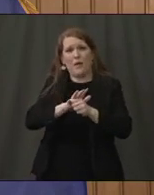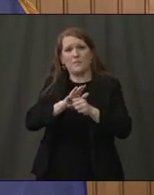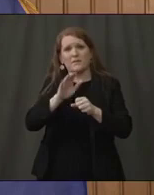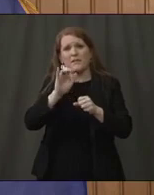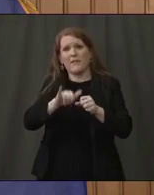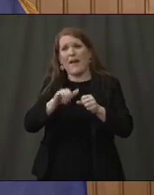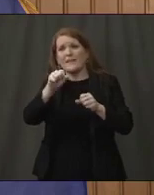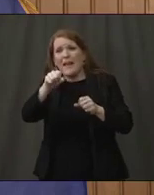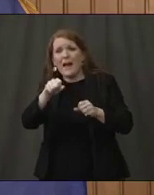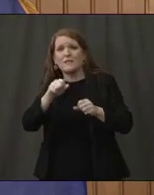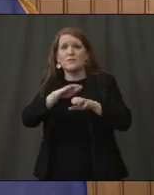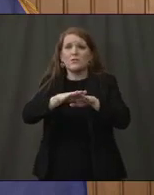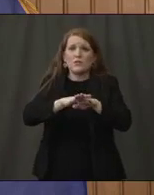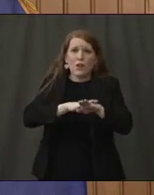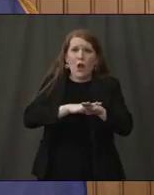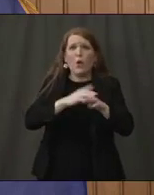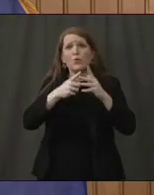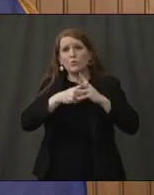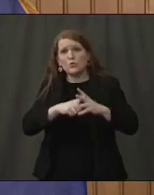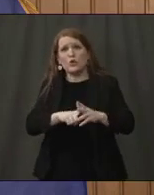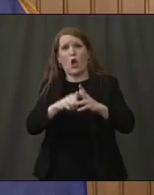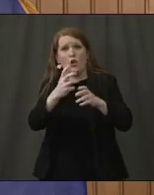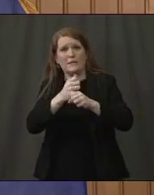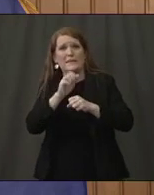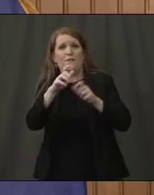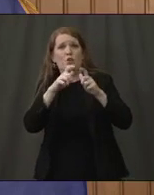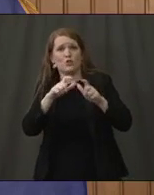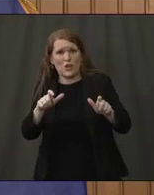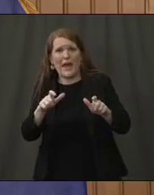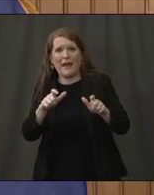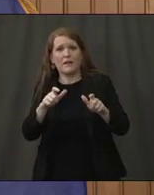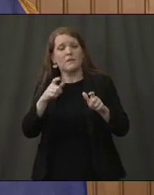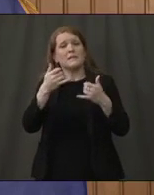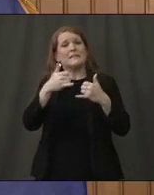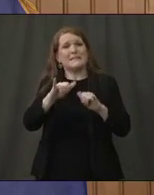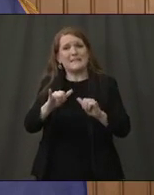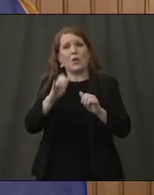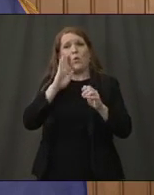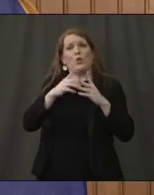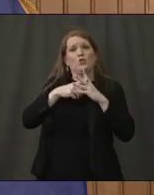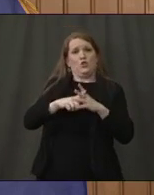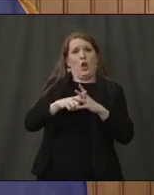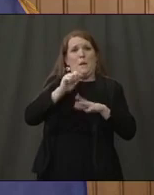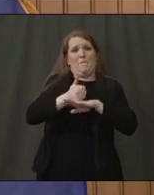in getting those checks out to you, which you deserve, you are going to get the full amount that you're due.